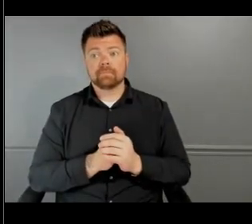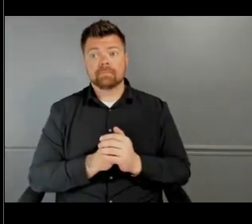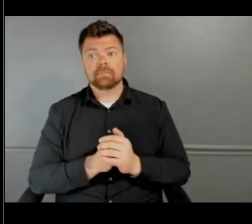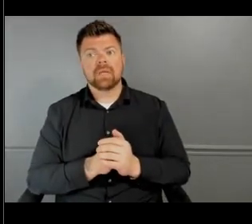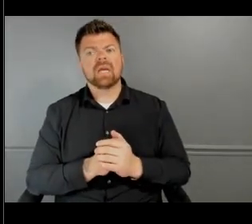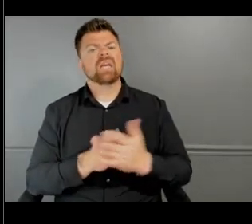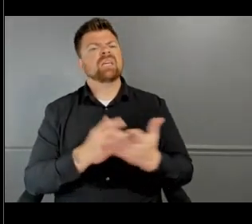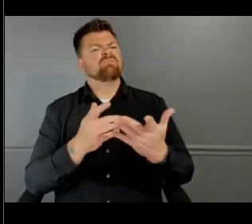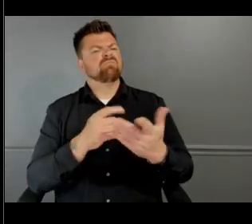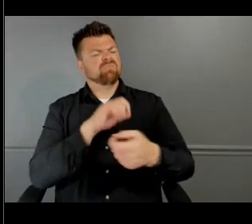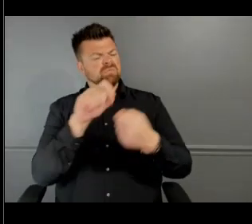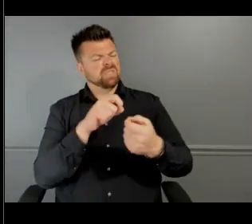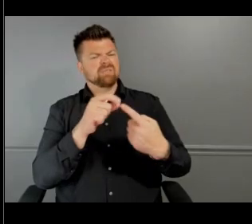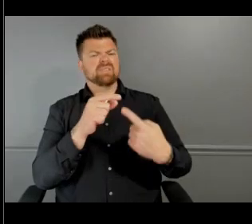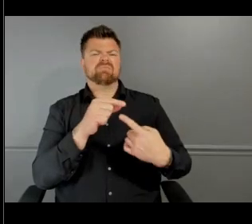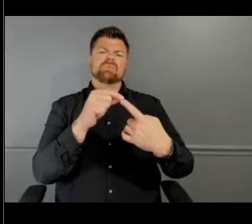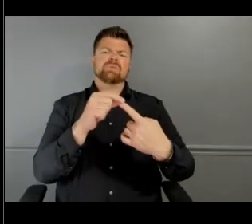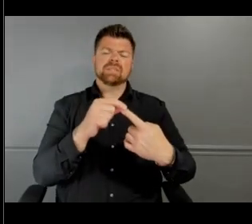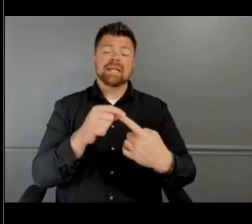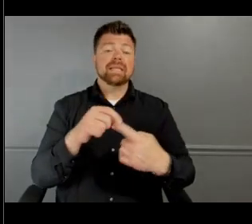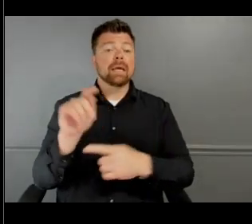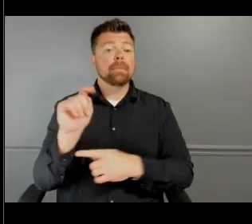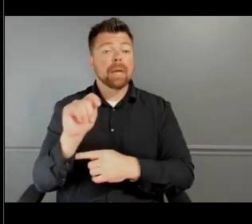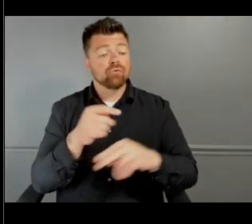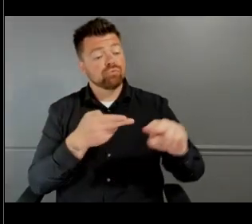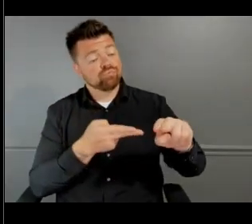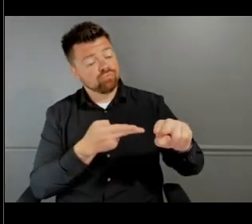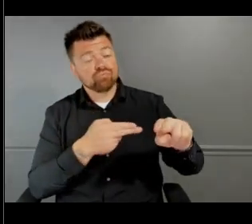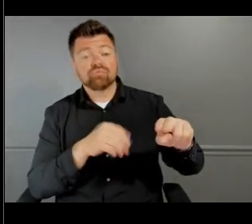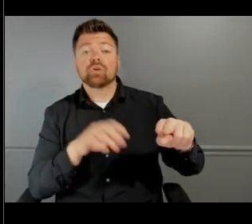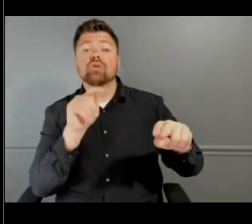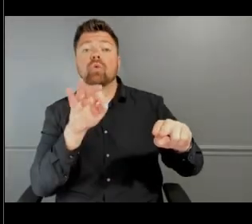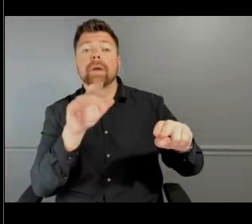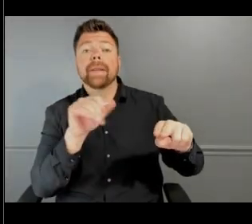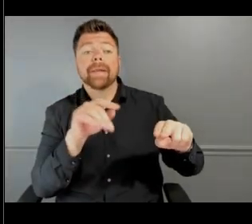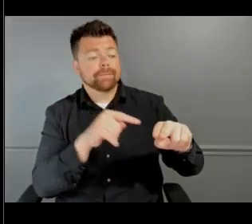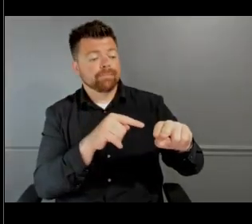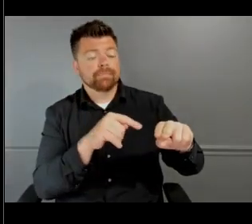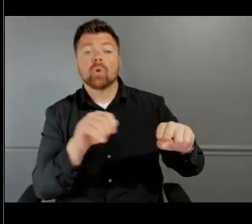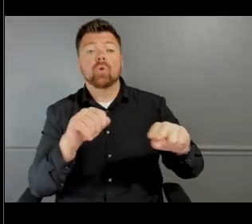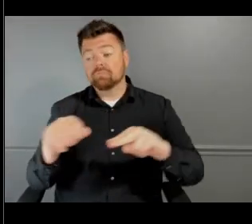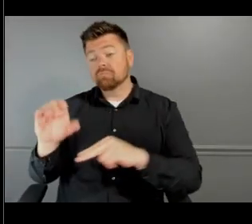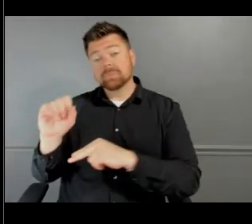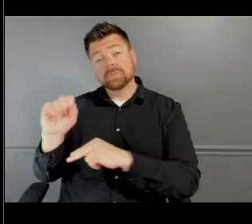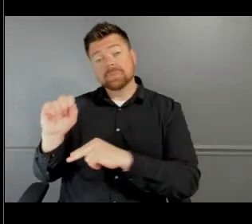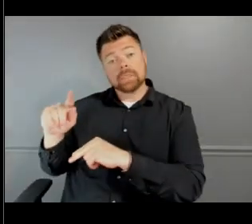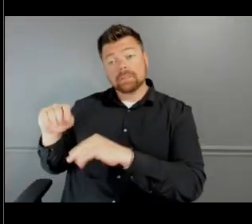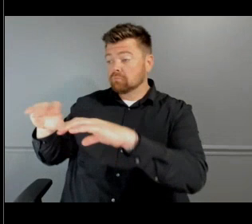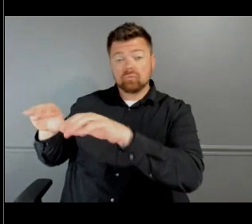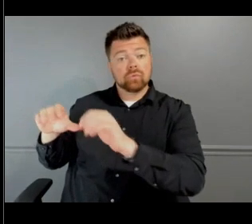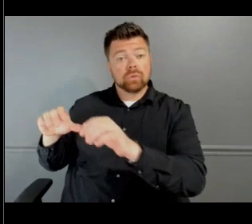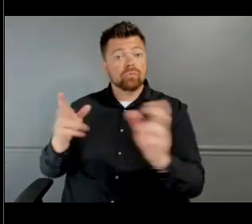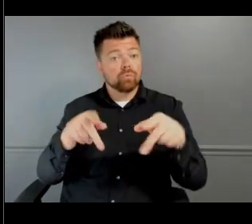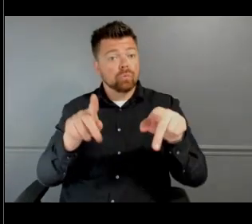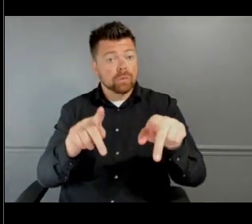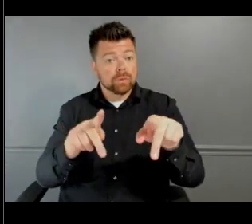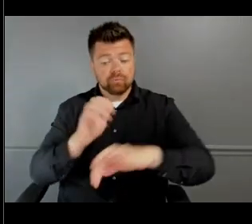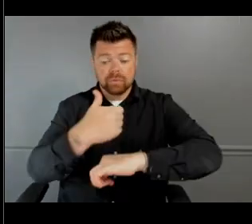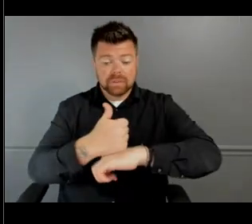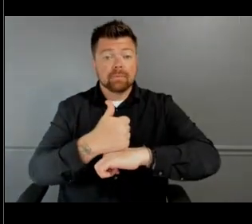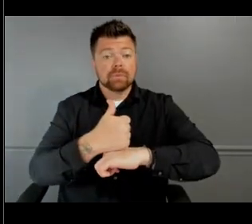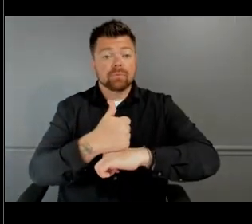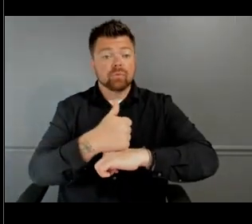feature is that a toilet or a lavatory is permitted to be located within